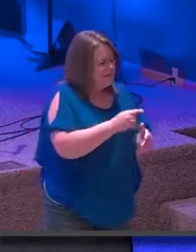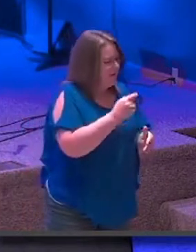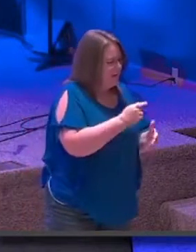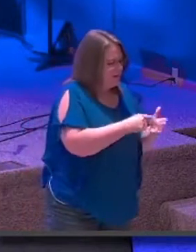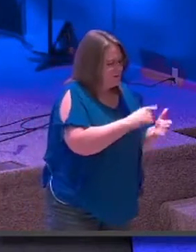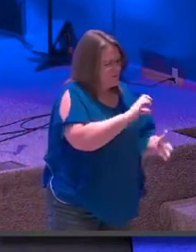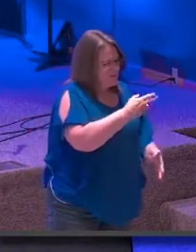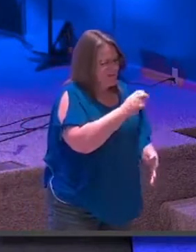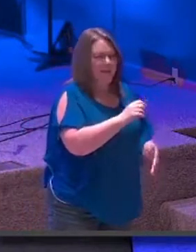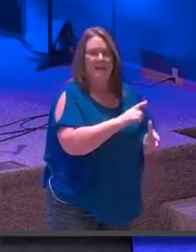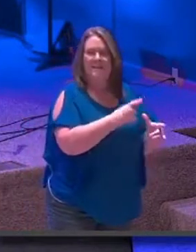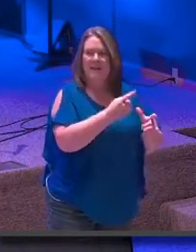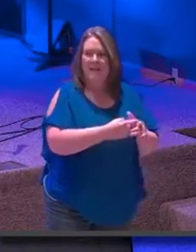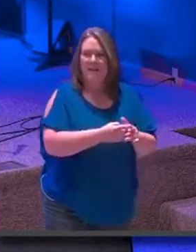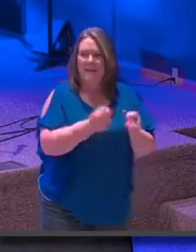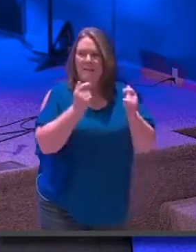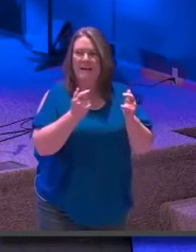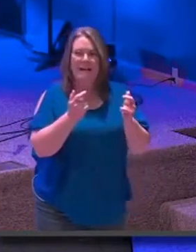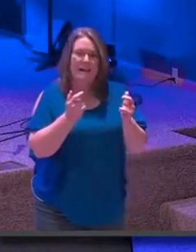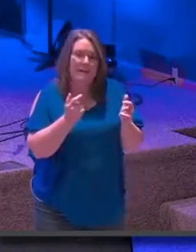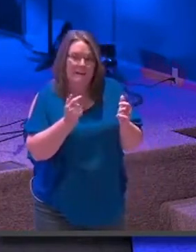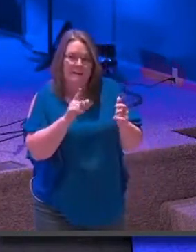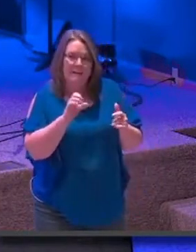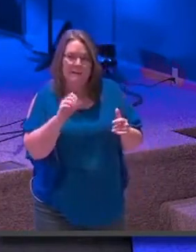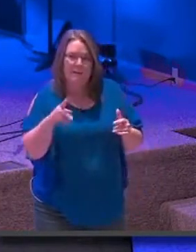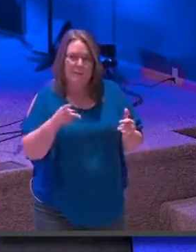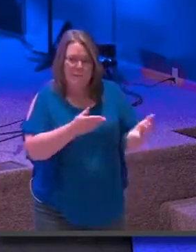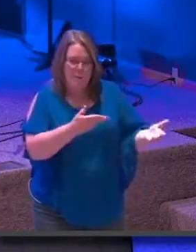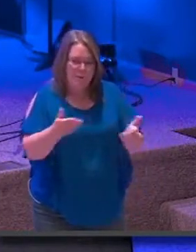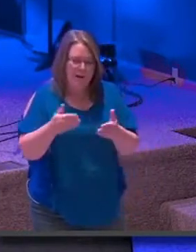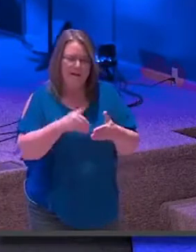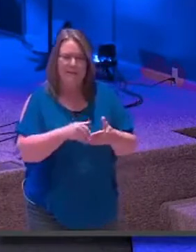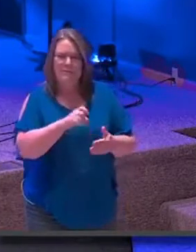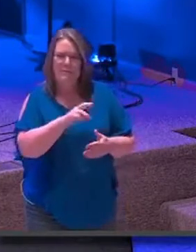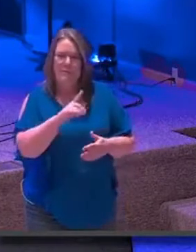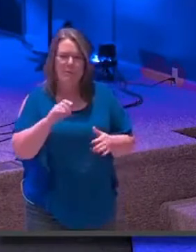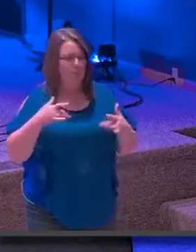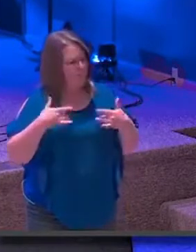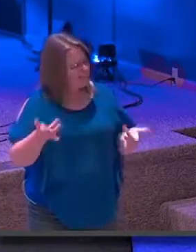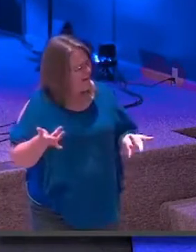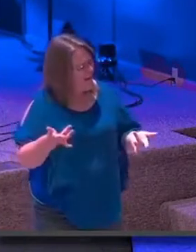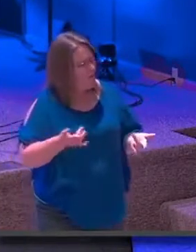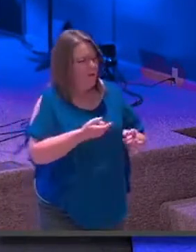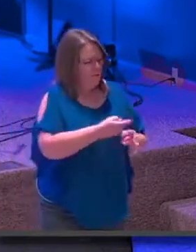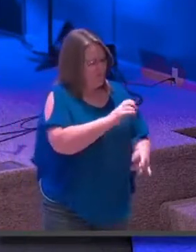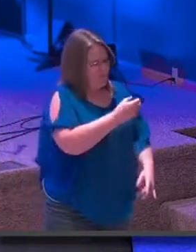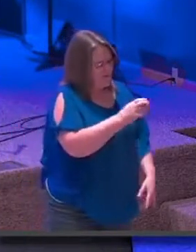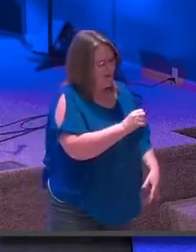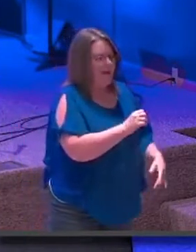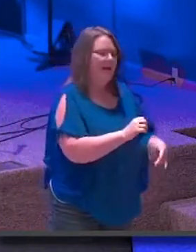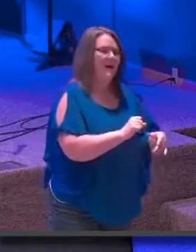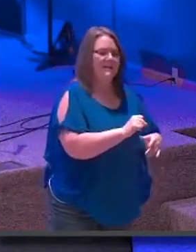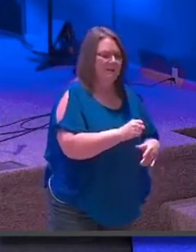boom. It's brought into order. What's up? From the chaos of like endless